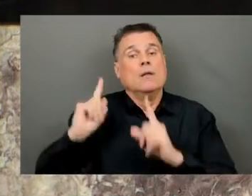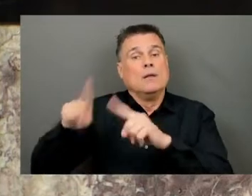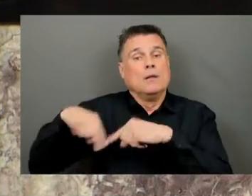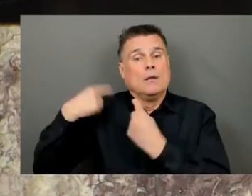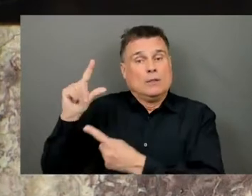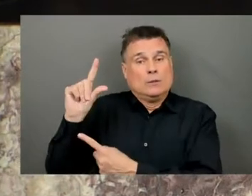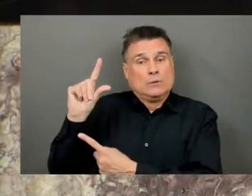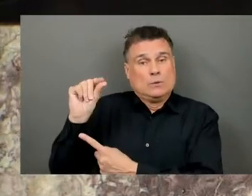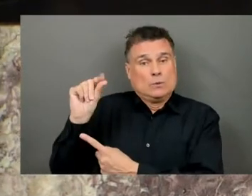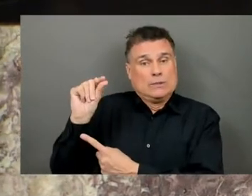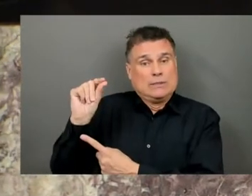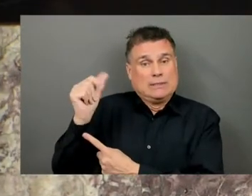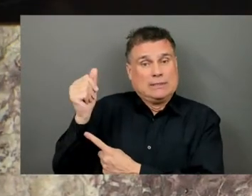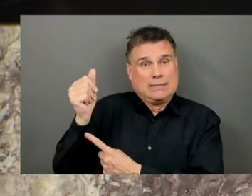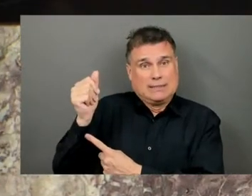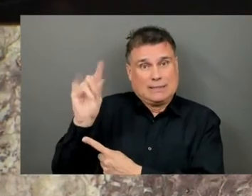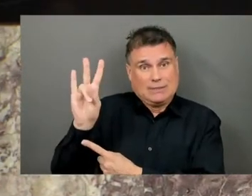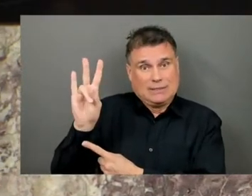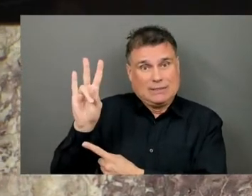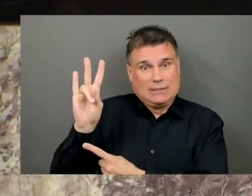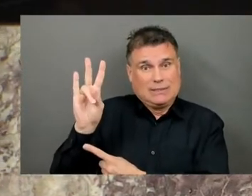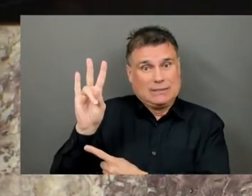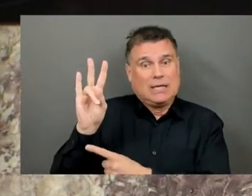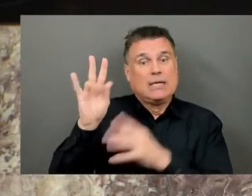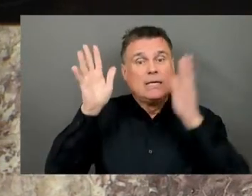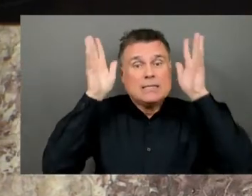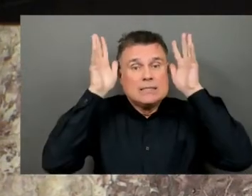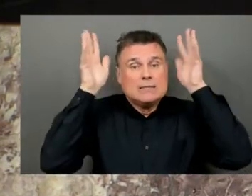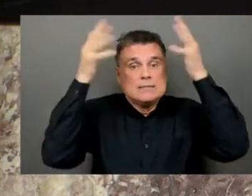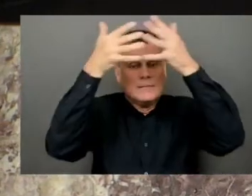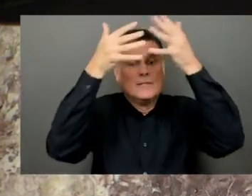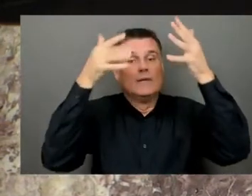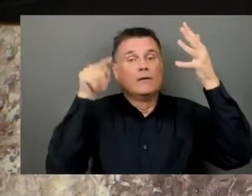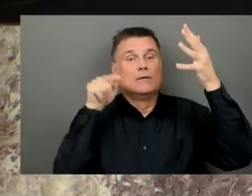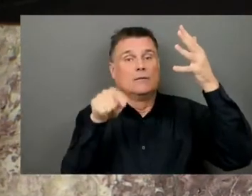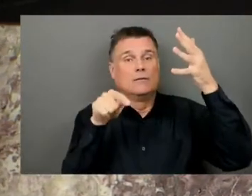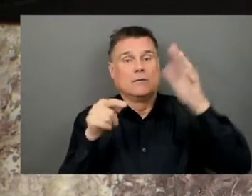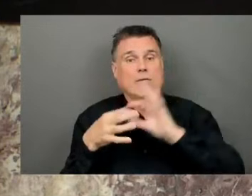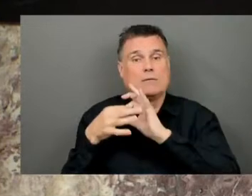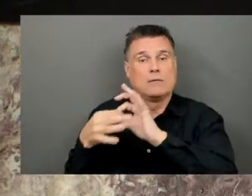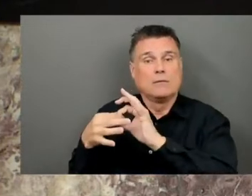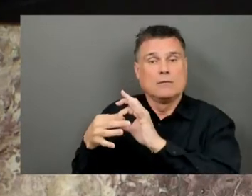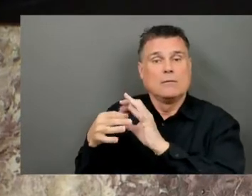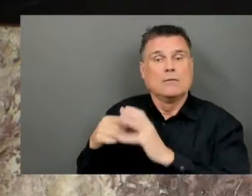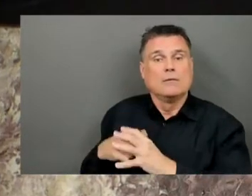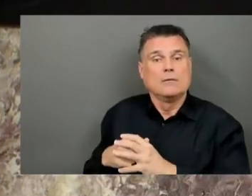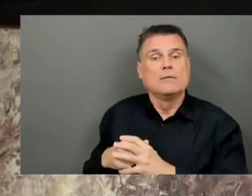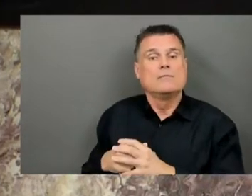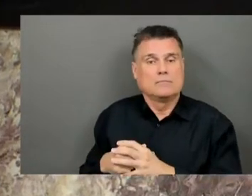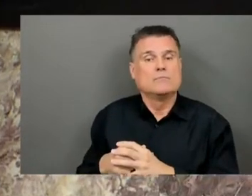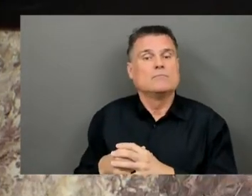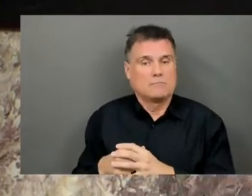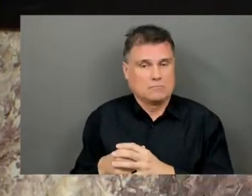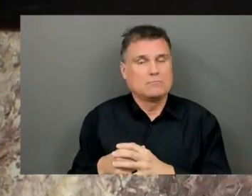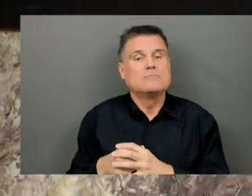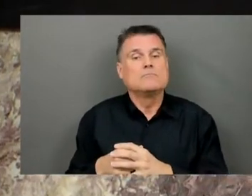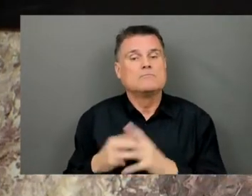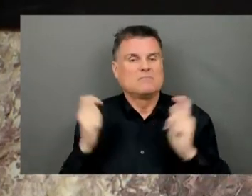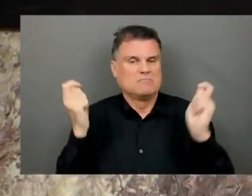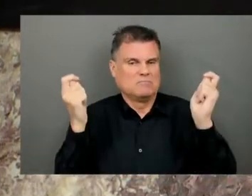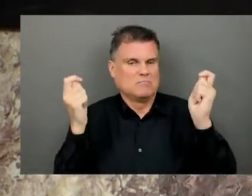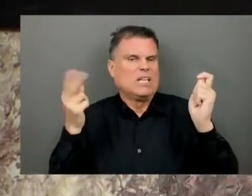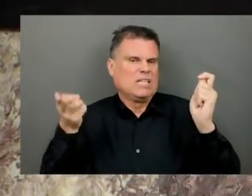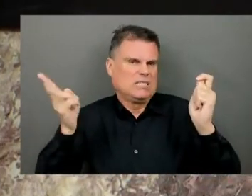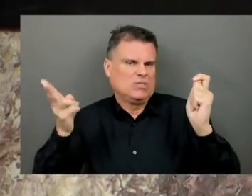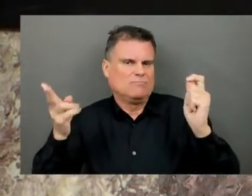in British Columbia to honor the invaluable contributions Sikhs have made to our province over the last century. Mr. Speaker, the first Sikhs arrived in Canada.